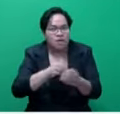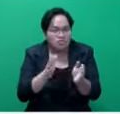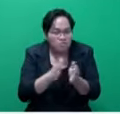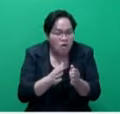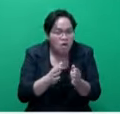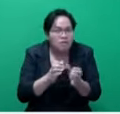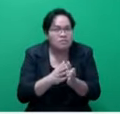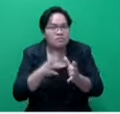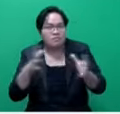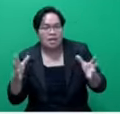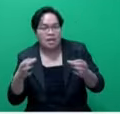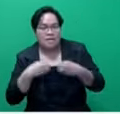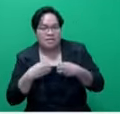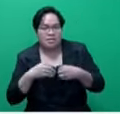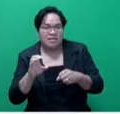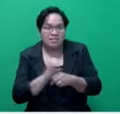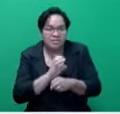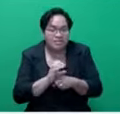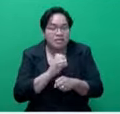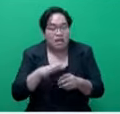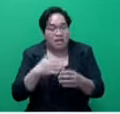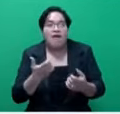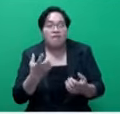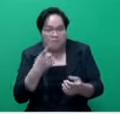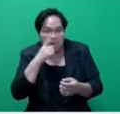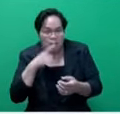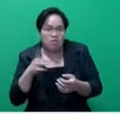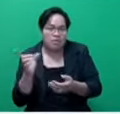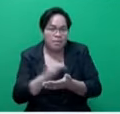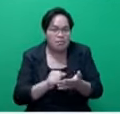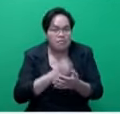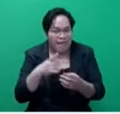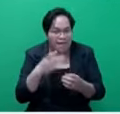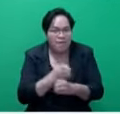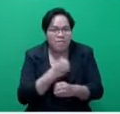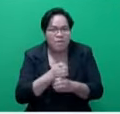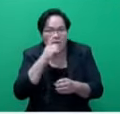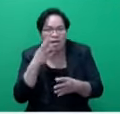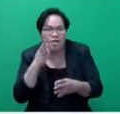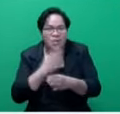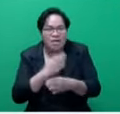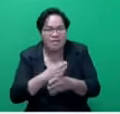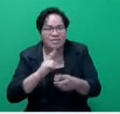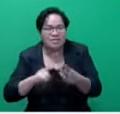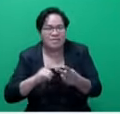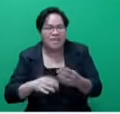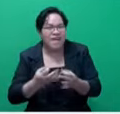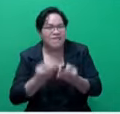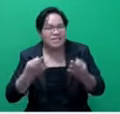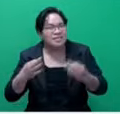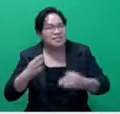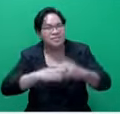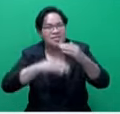have customers, they have a large number of employees, operate a breadth of essential services and facilities, and it is